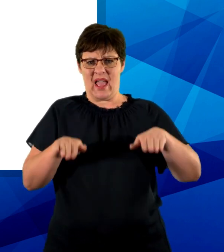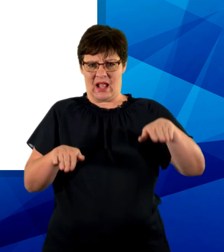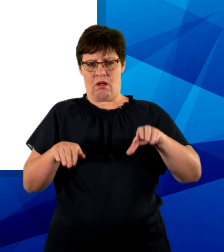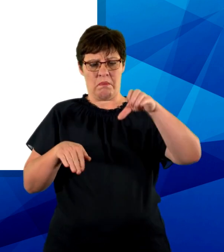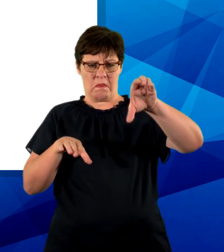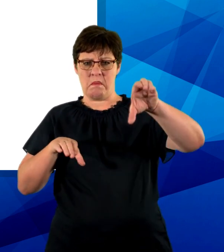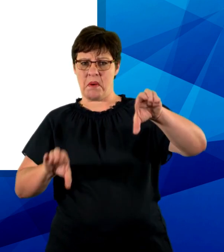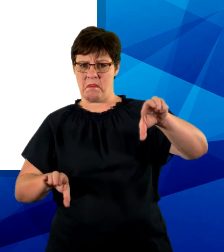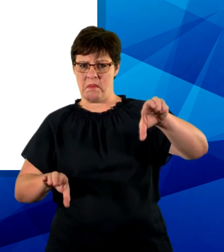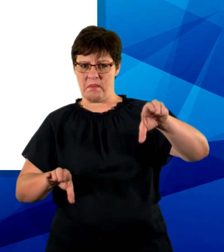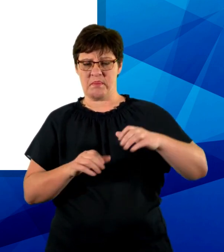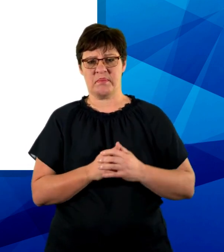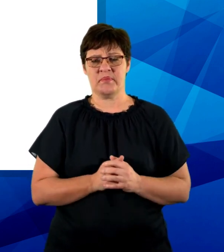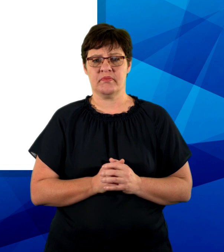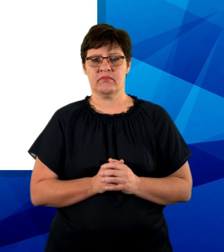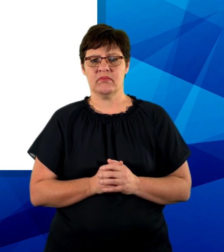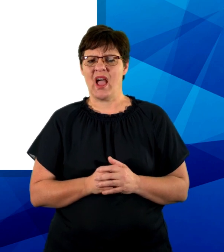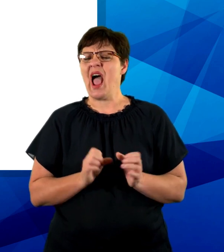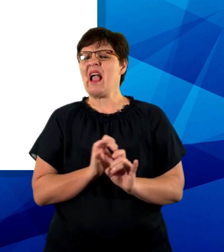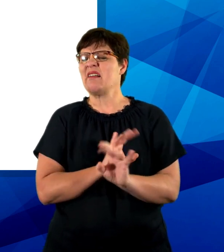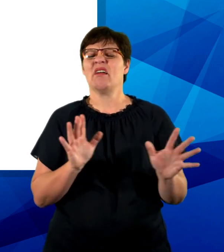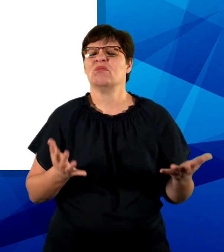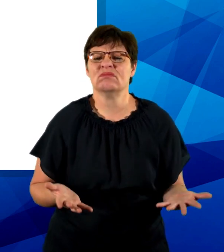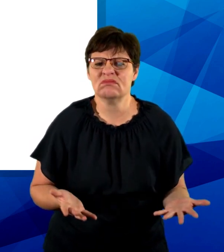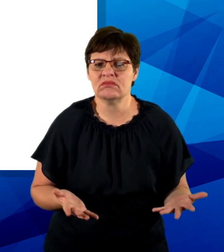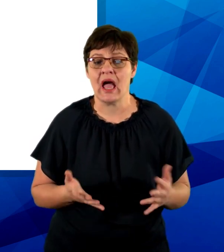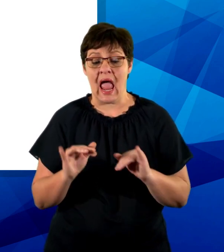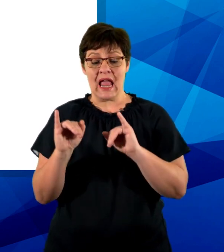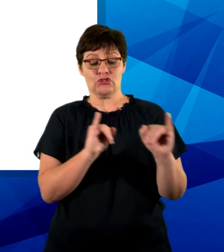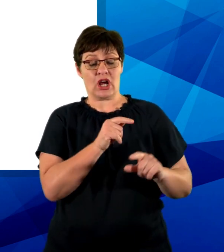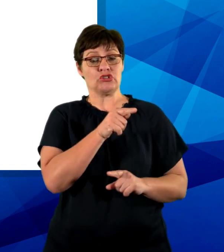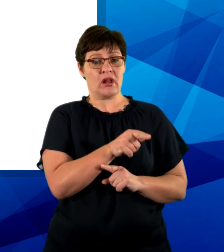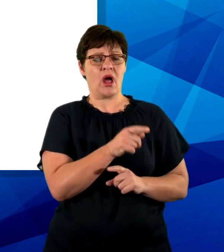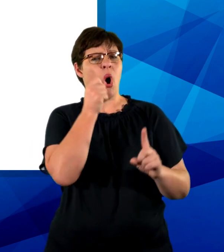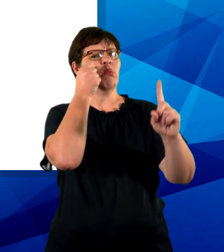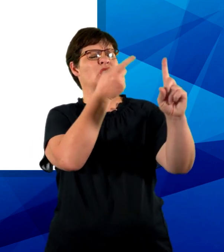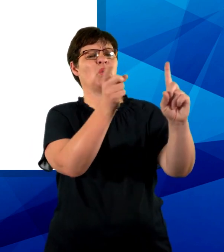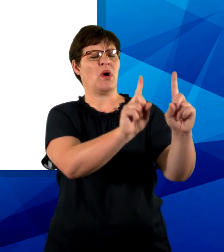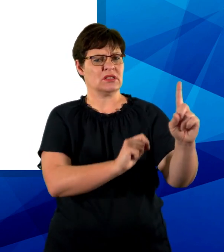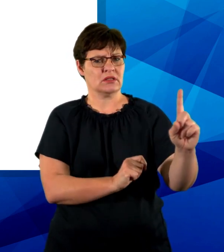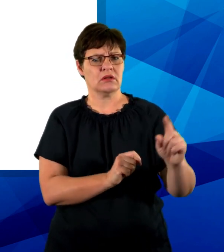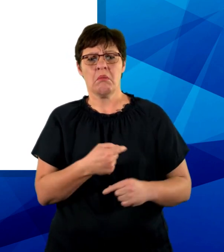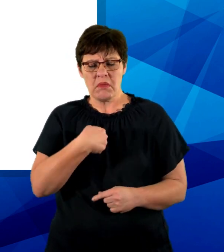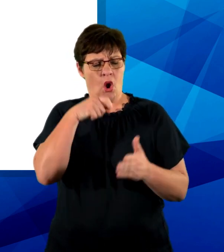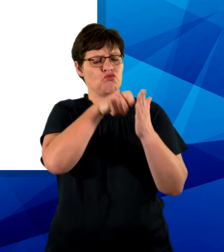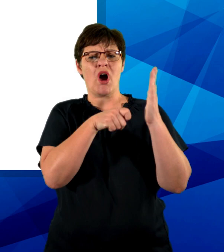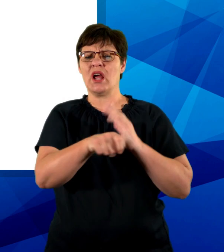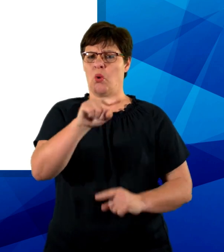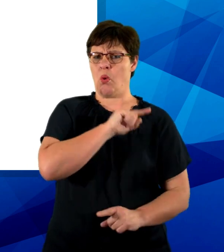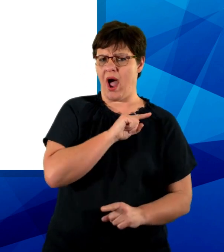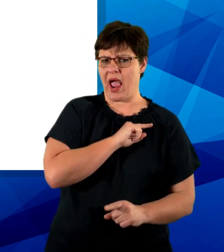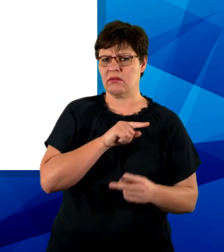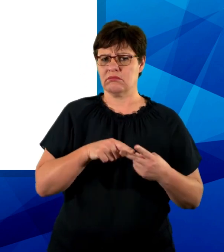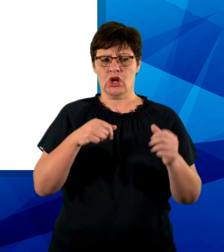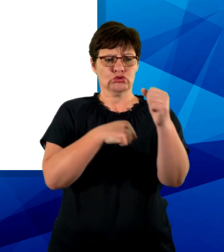length. Put simply, the objective of the introduction is to explain why the text is written and how it will